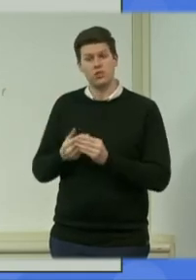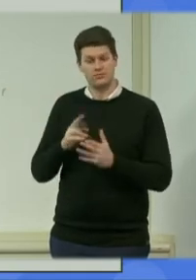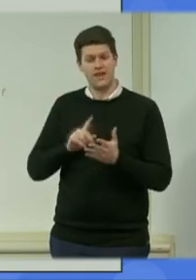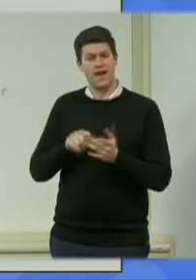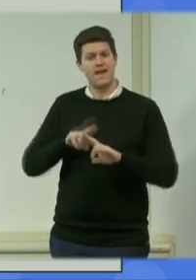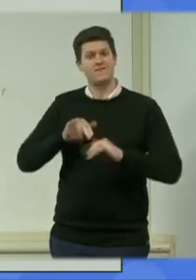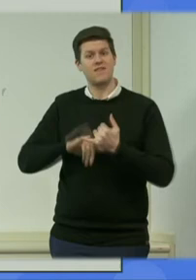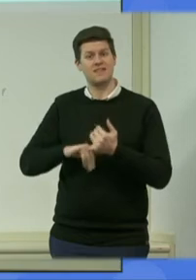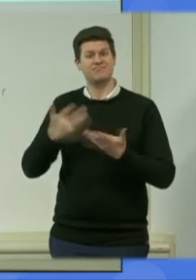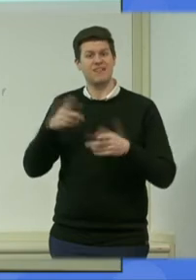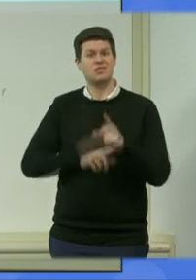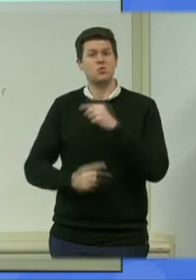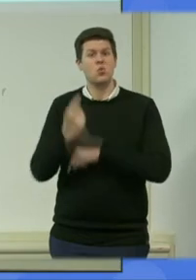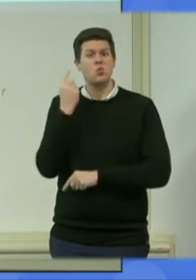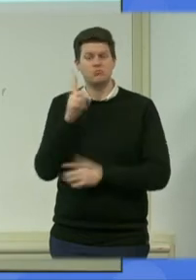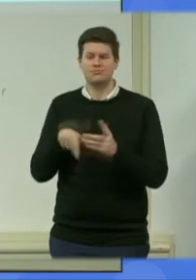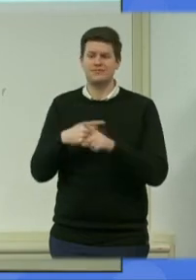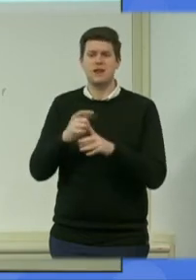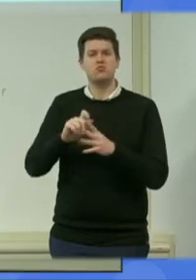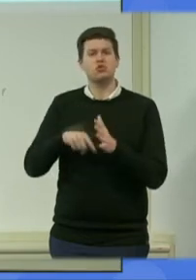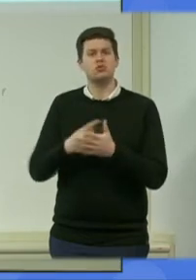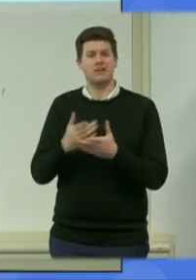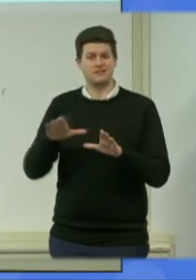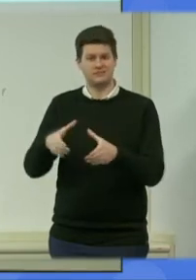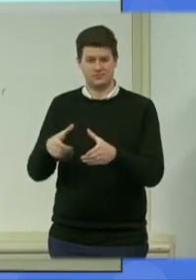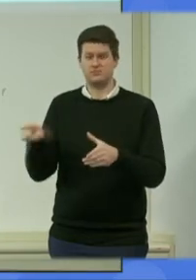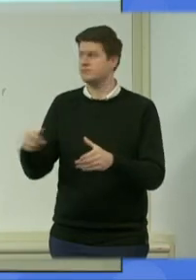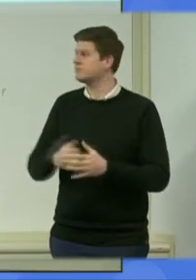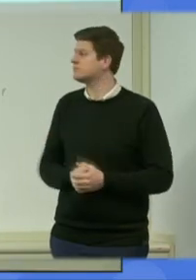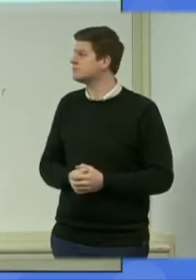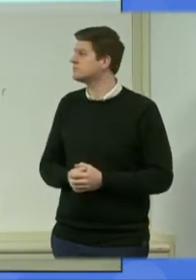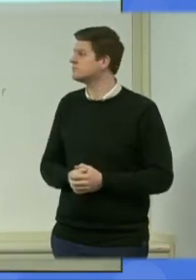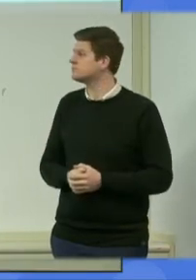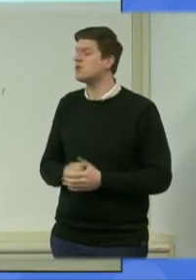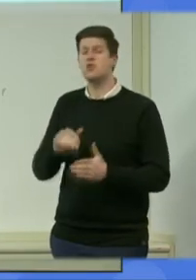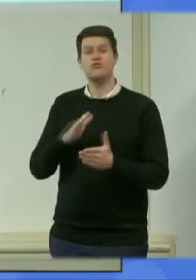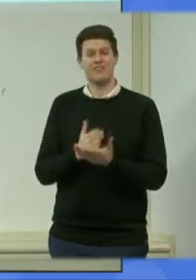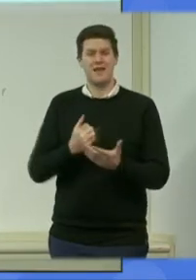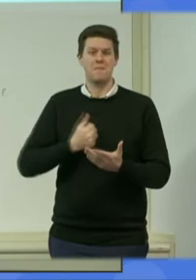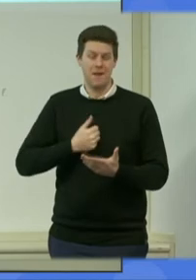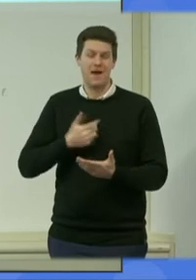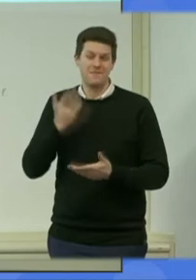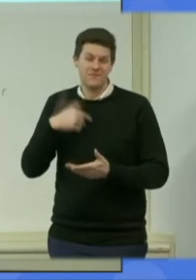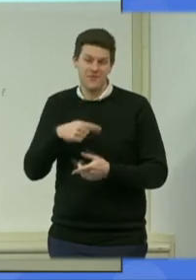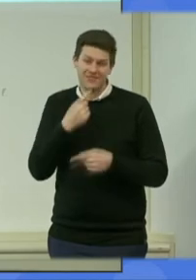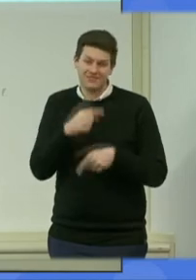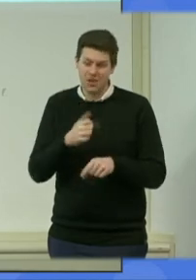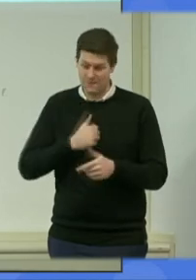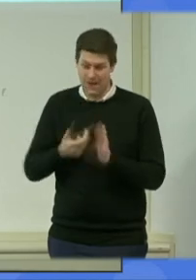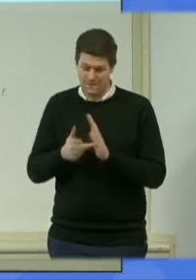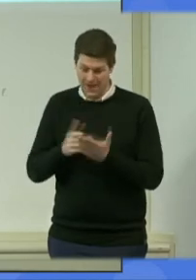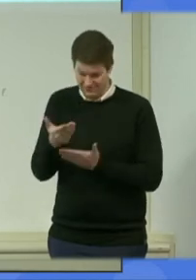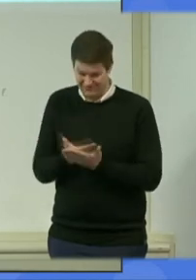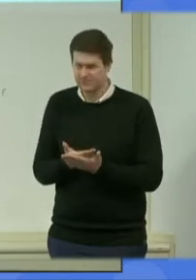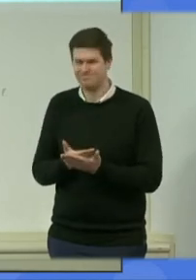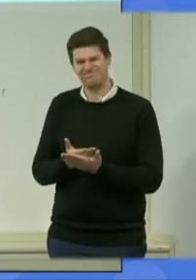10 years ago. And actually, it's my 700-page plan. It's not. It's his 700-page plan. But I like it as well. But